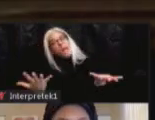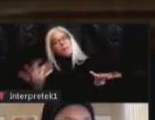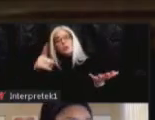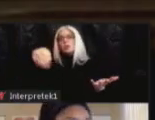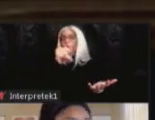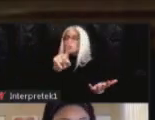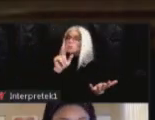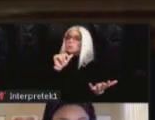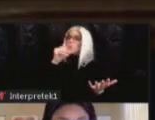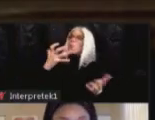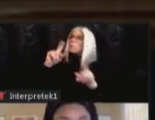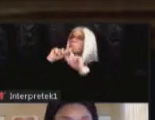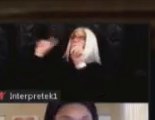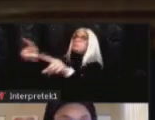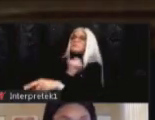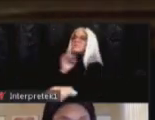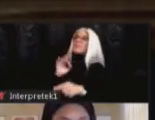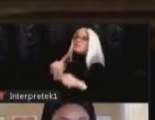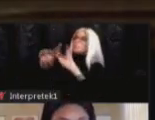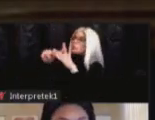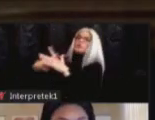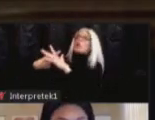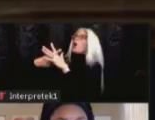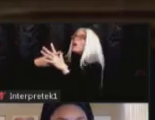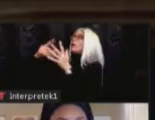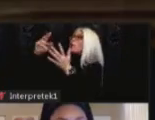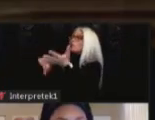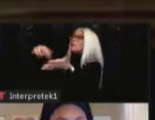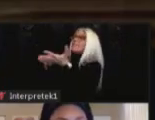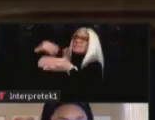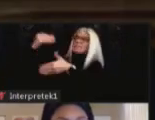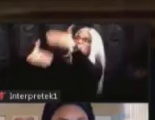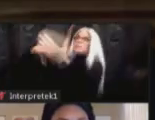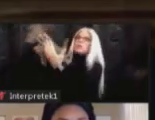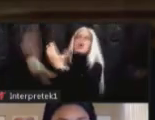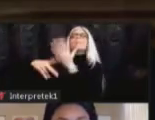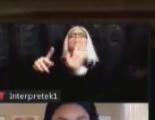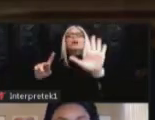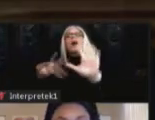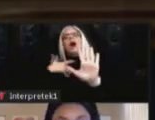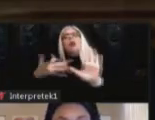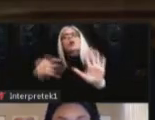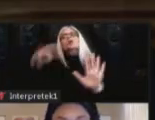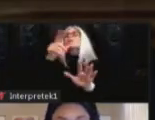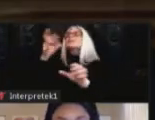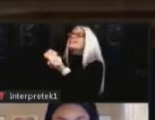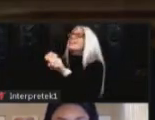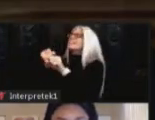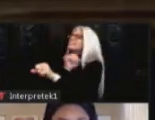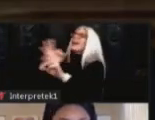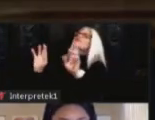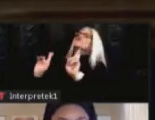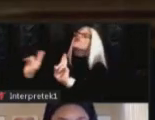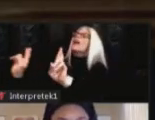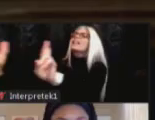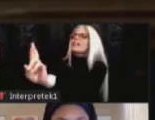any big reading initiatives, I would encourage you to get the staff ready to apply for some of those funds, because we view the